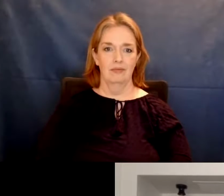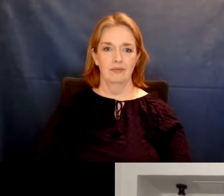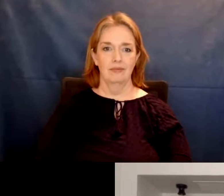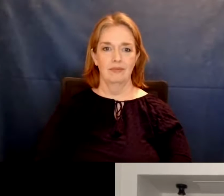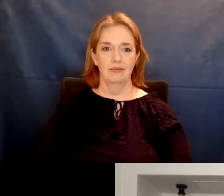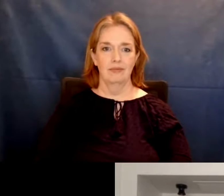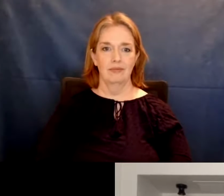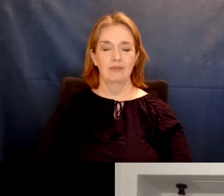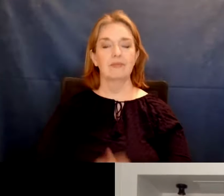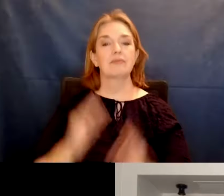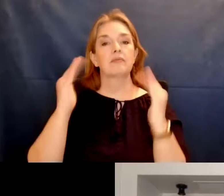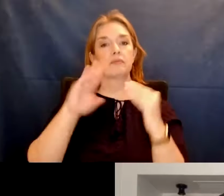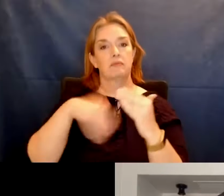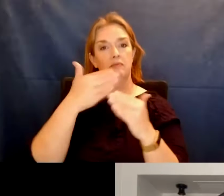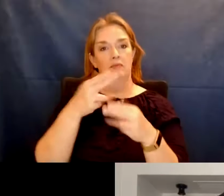Super thick.